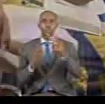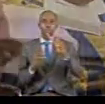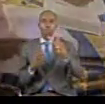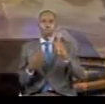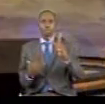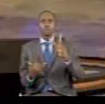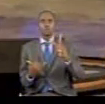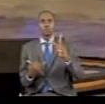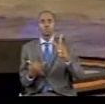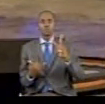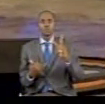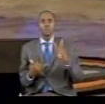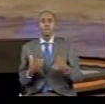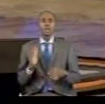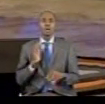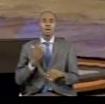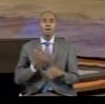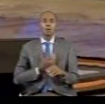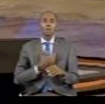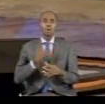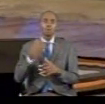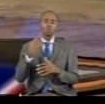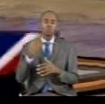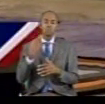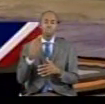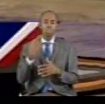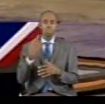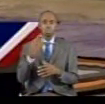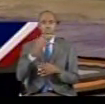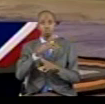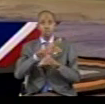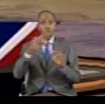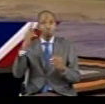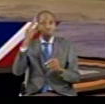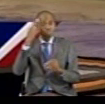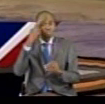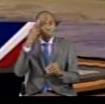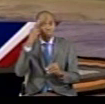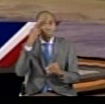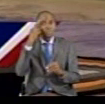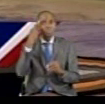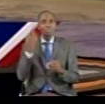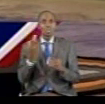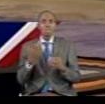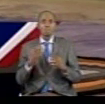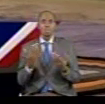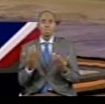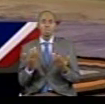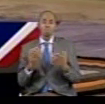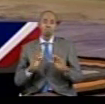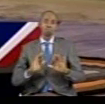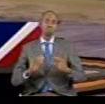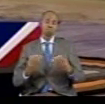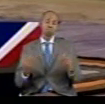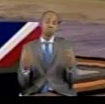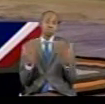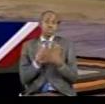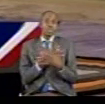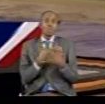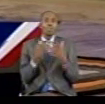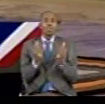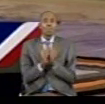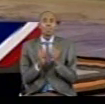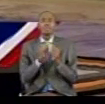a causeless panic with unnecessary torment. We're coming to